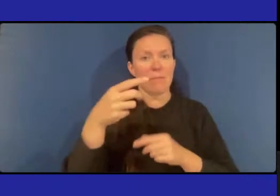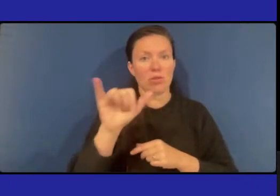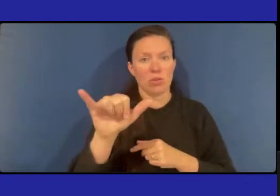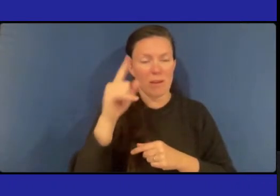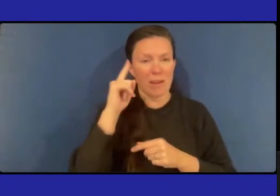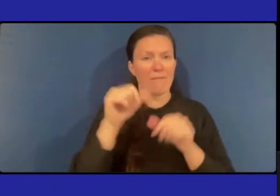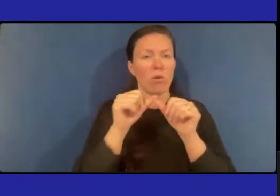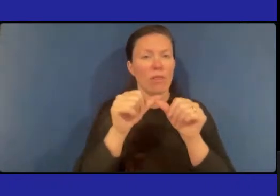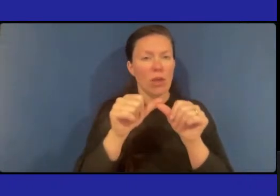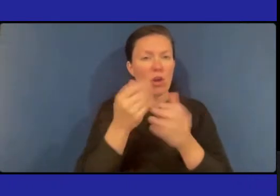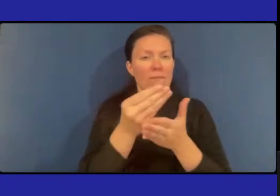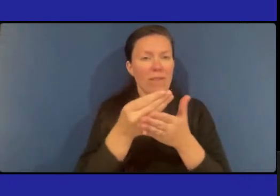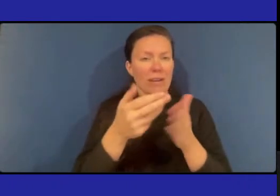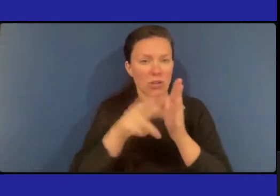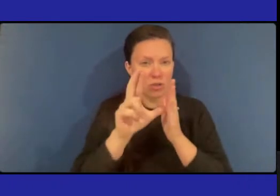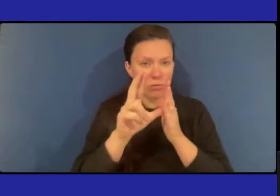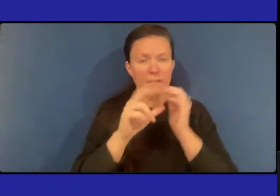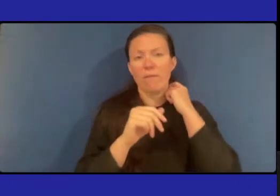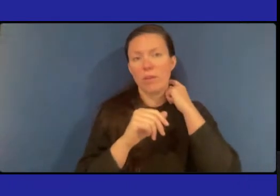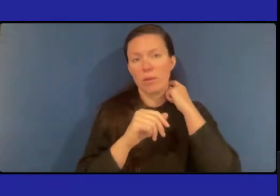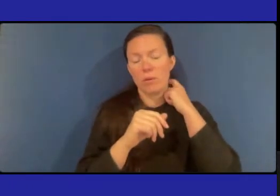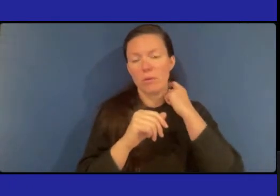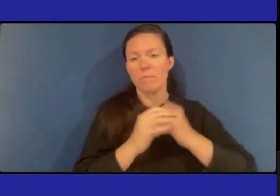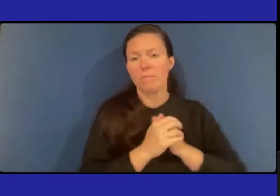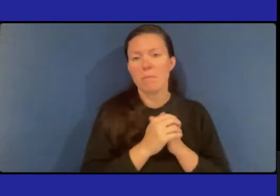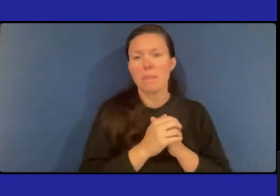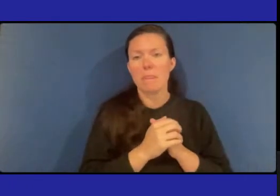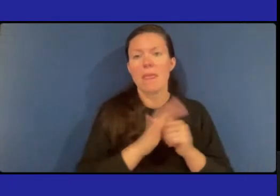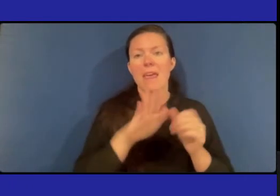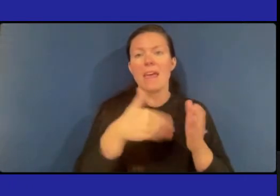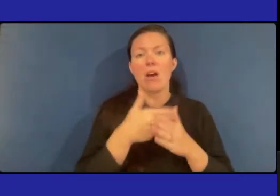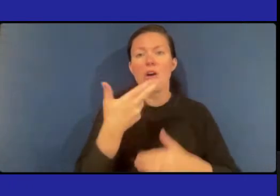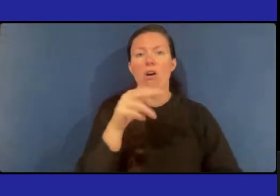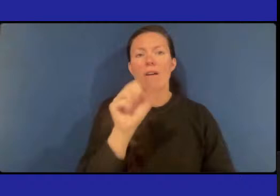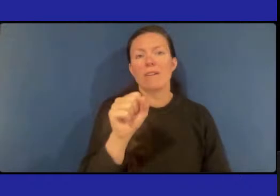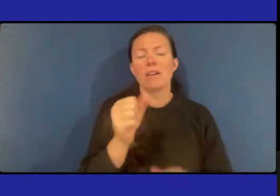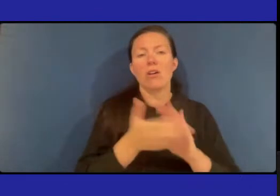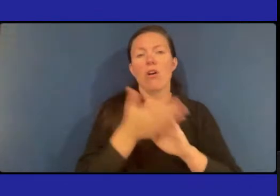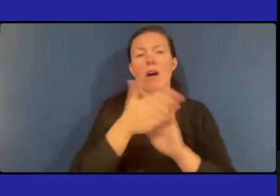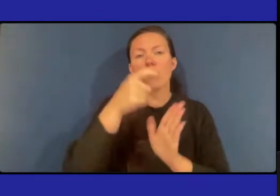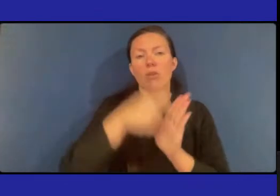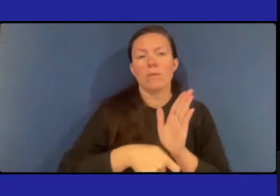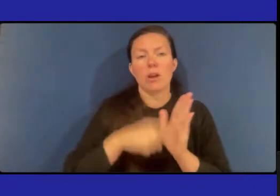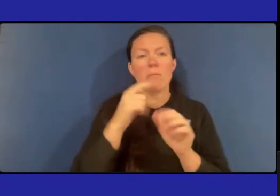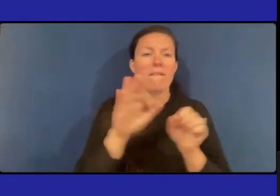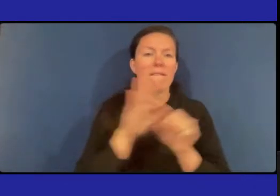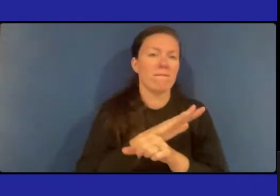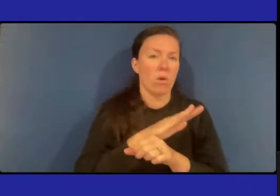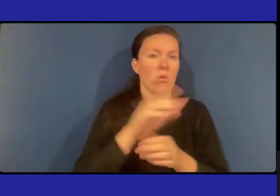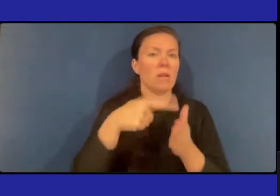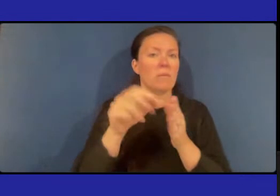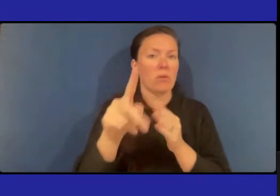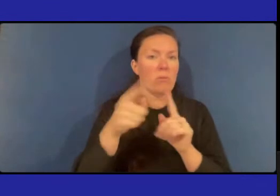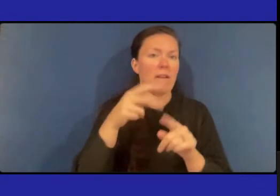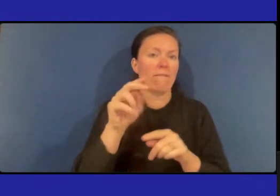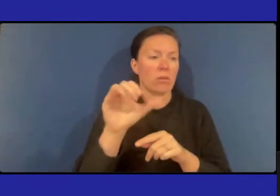ongoing financial review of its expenses, and all of CHS's operating costs are fully reimbursed by the City of New York.